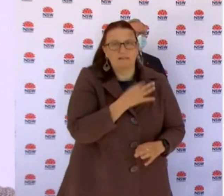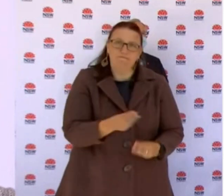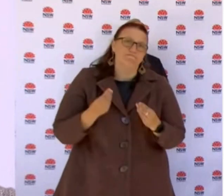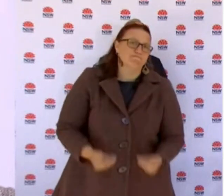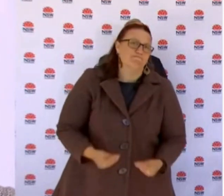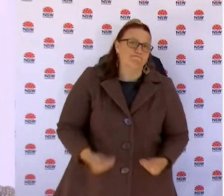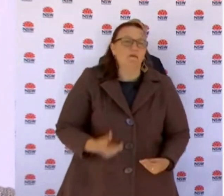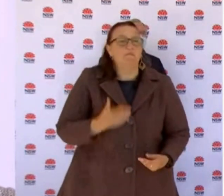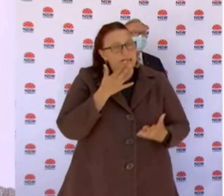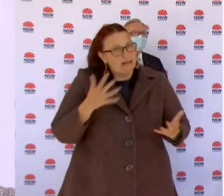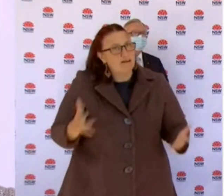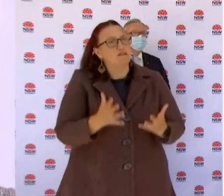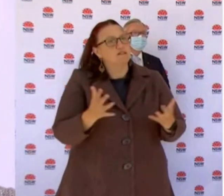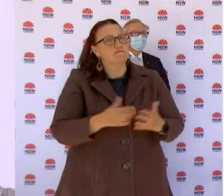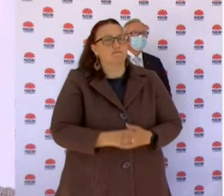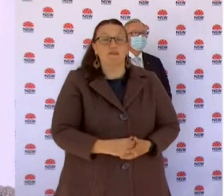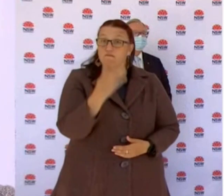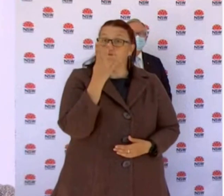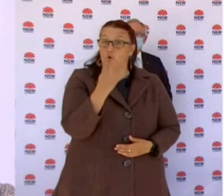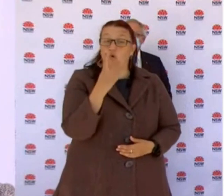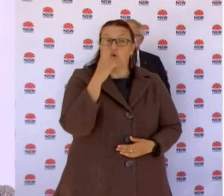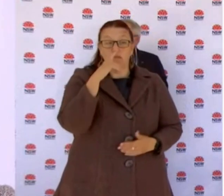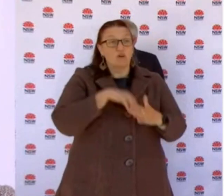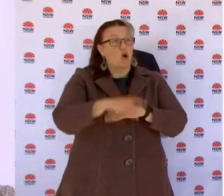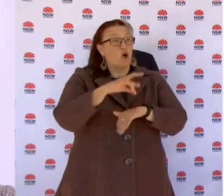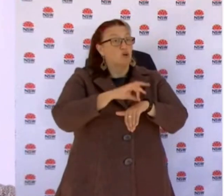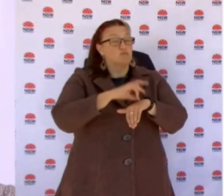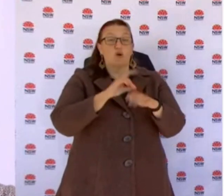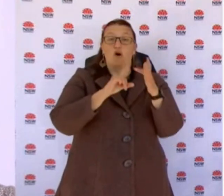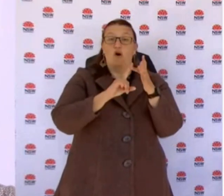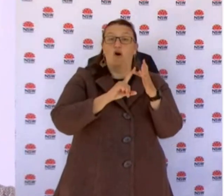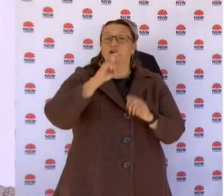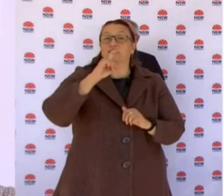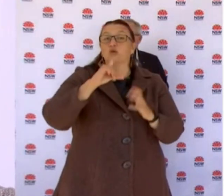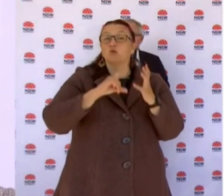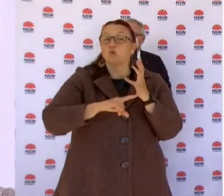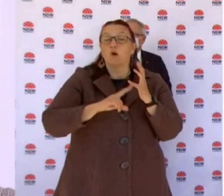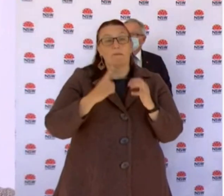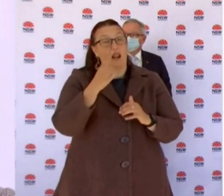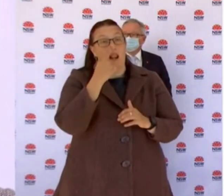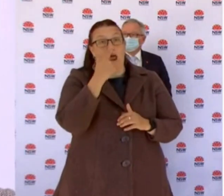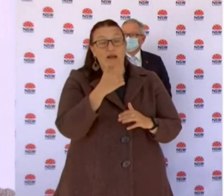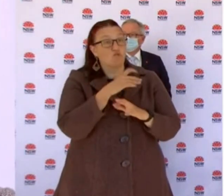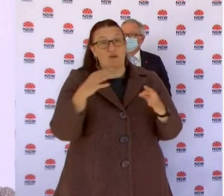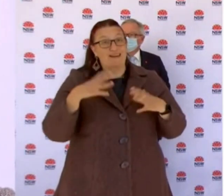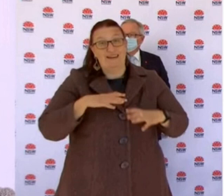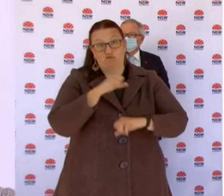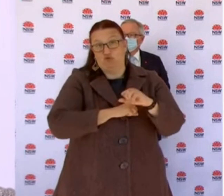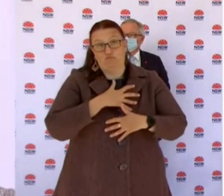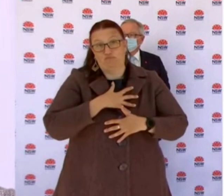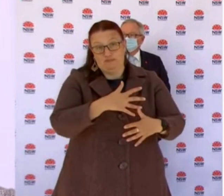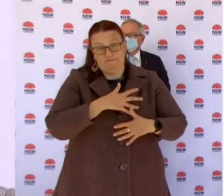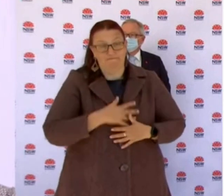people in ICU, none of whom are ventilated. Of today's 35 new cases, 24 were